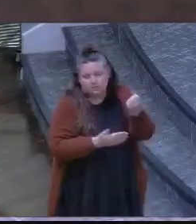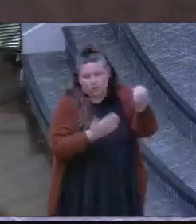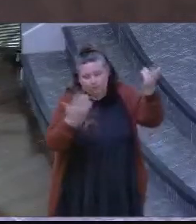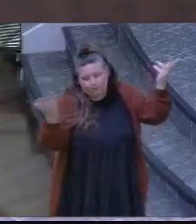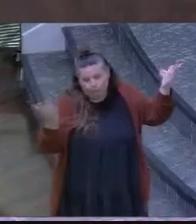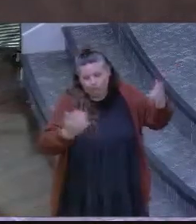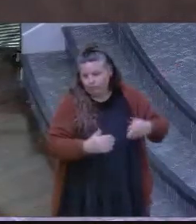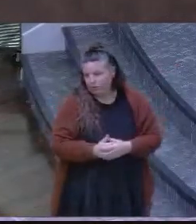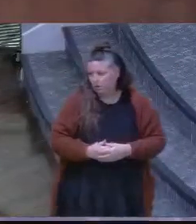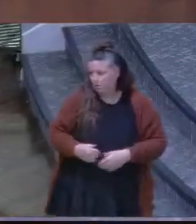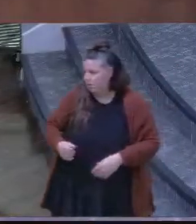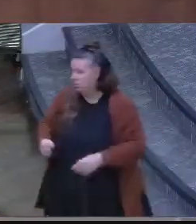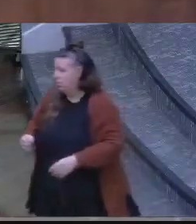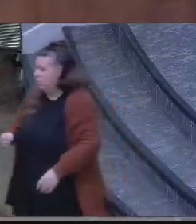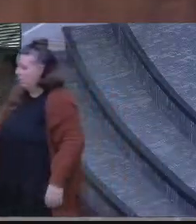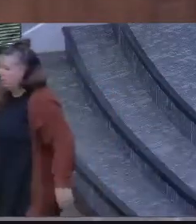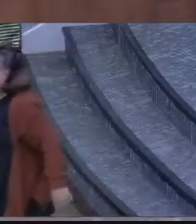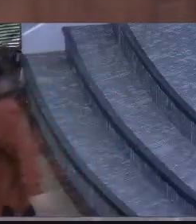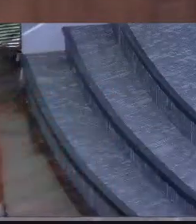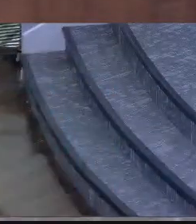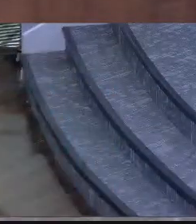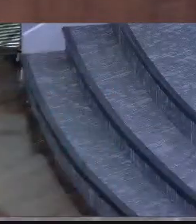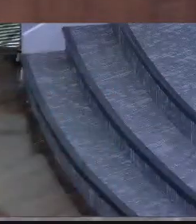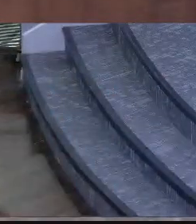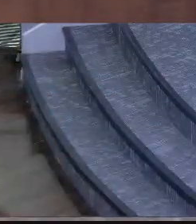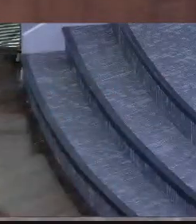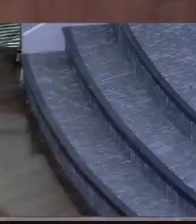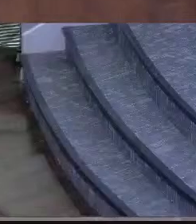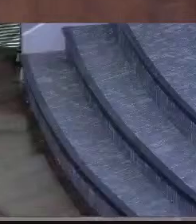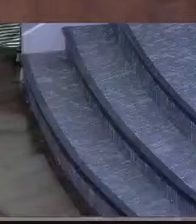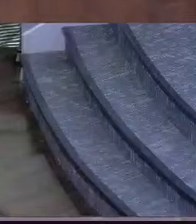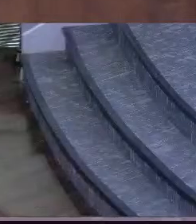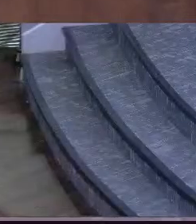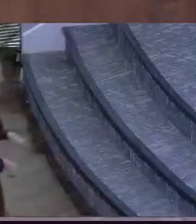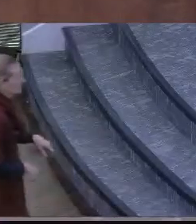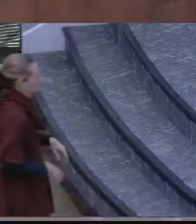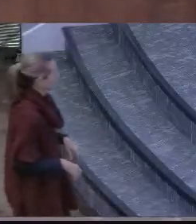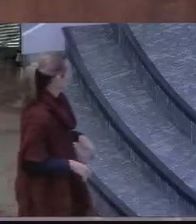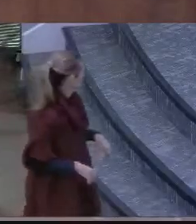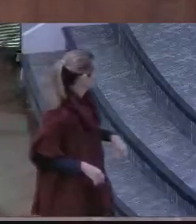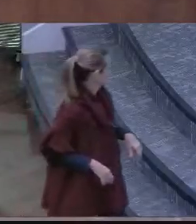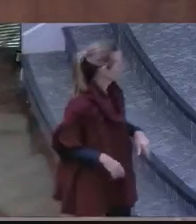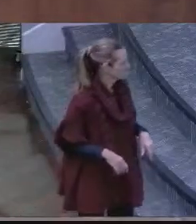And the last thing that you wanted to discuss was the educational leave bank?